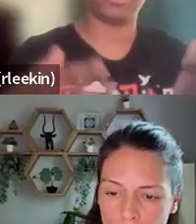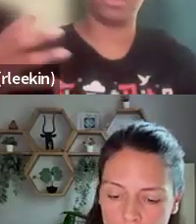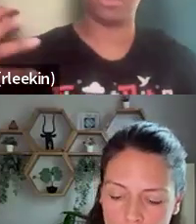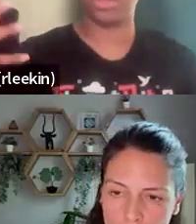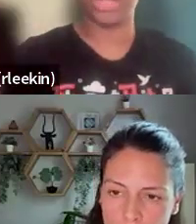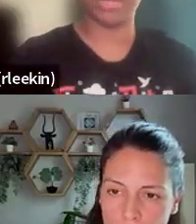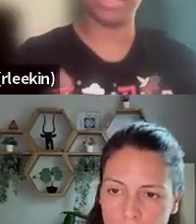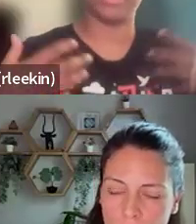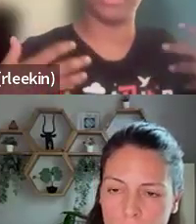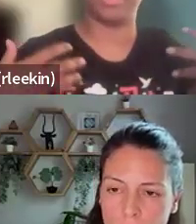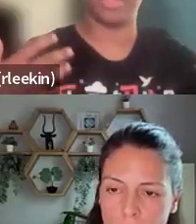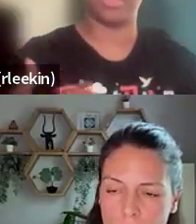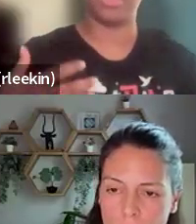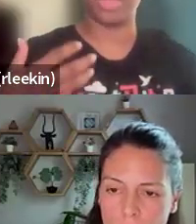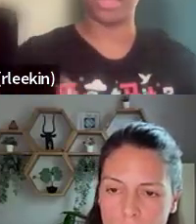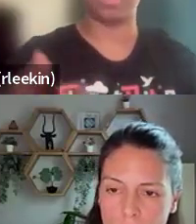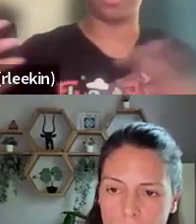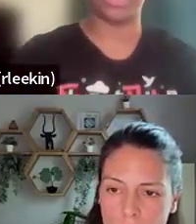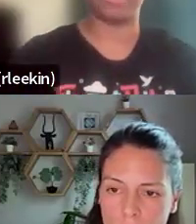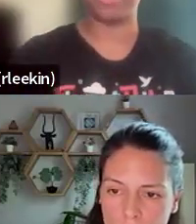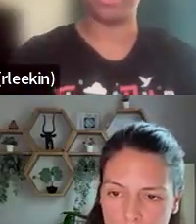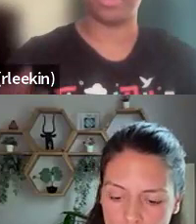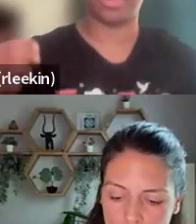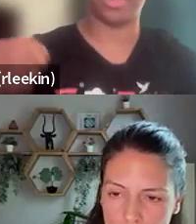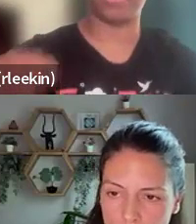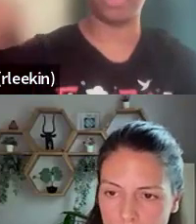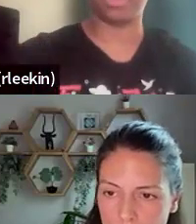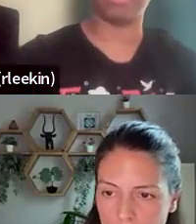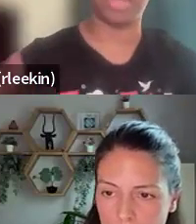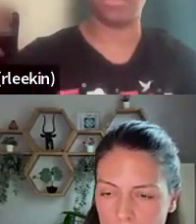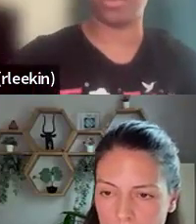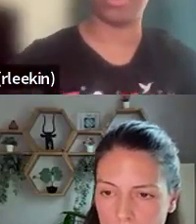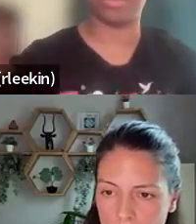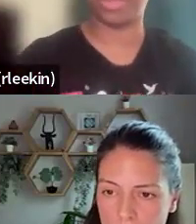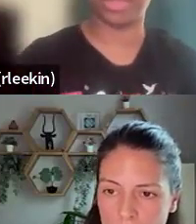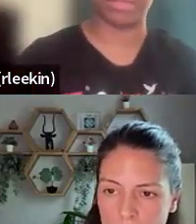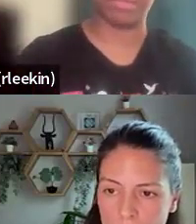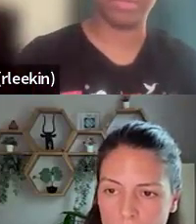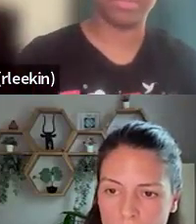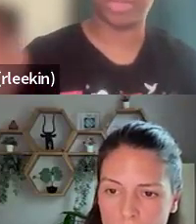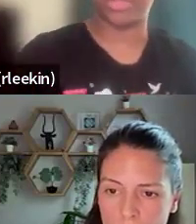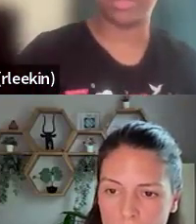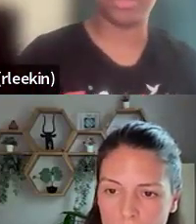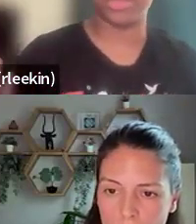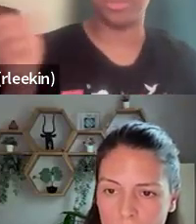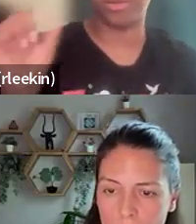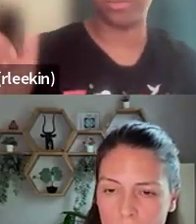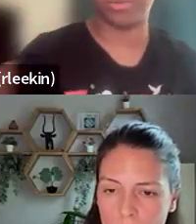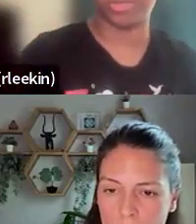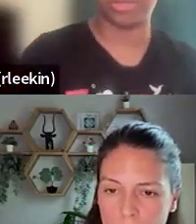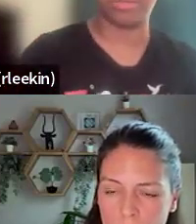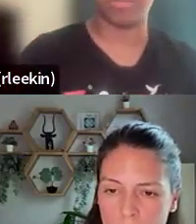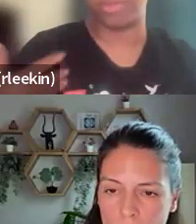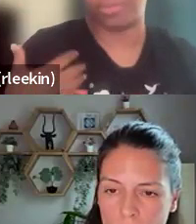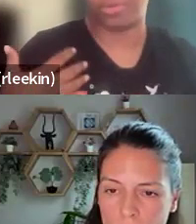of our meetings or the Slack messages being actionable items that we can take forward or something like that. Just a little bit